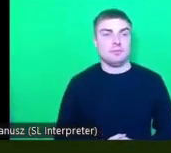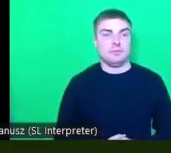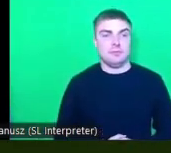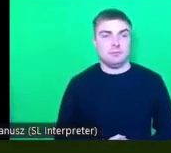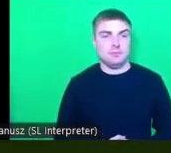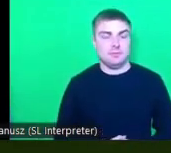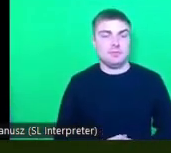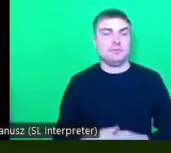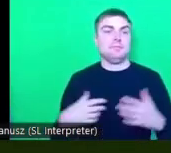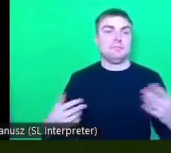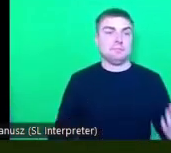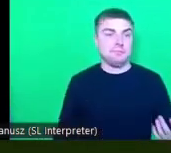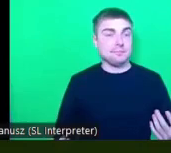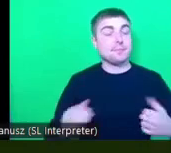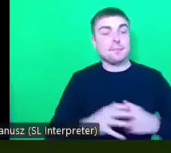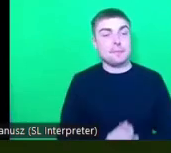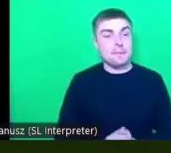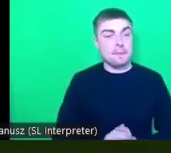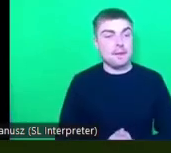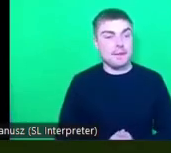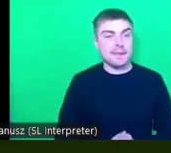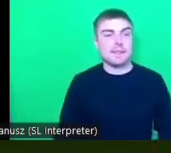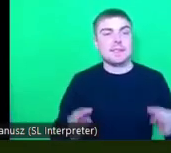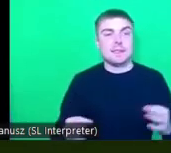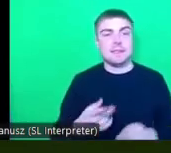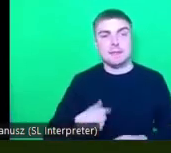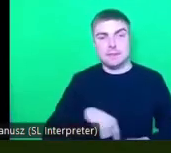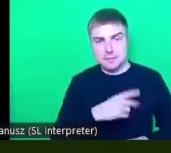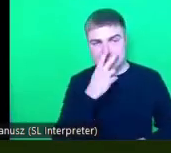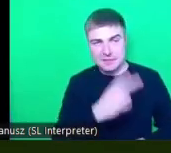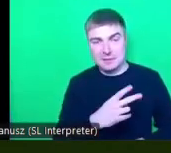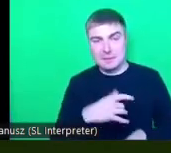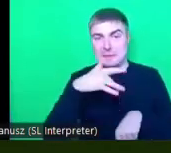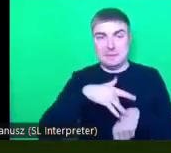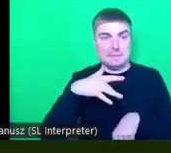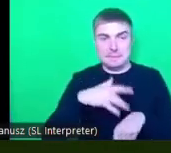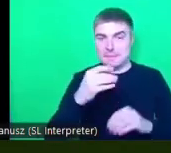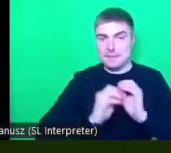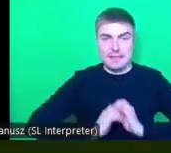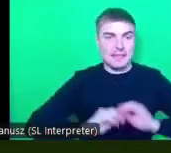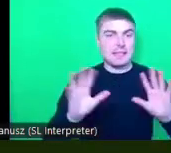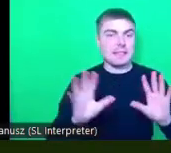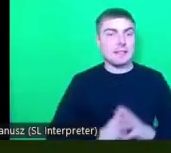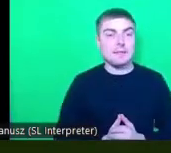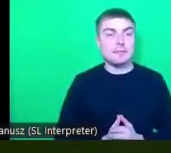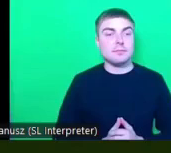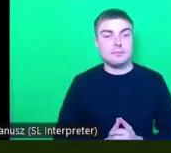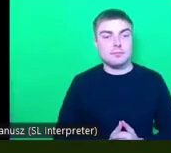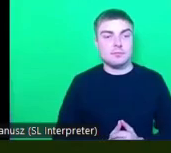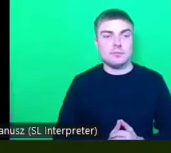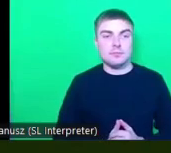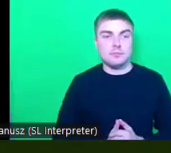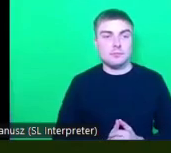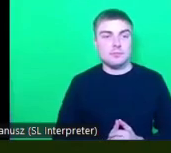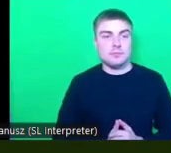So the results was pretty clear, showing that it was season and reproductive status that affected moose mobility. So the travel